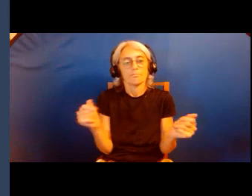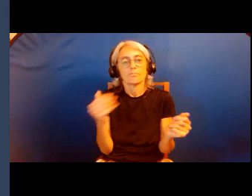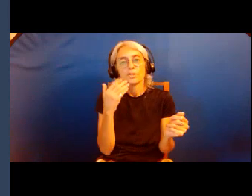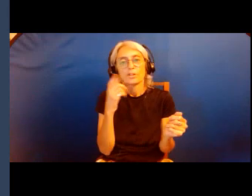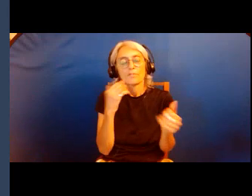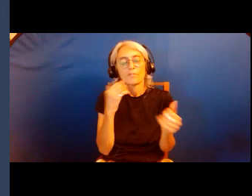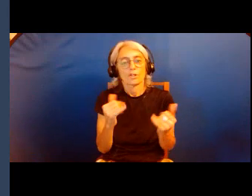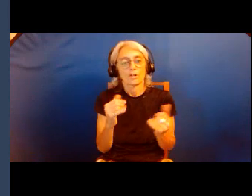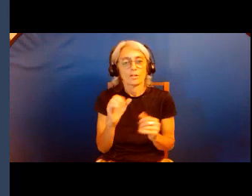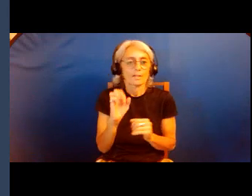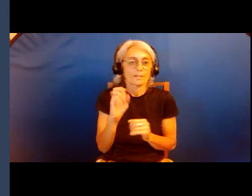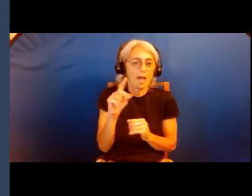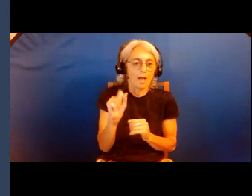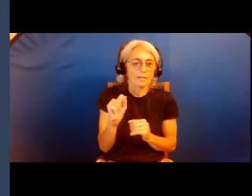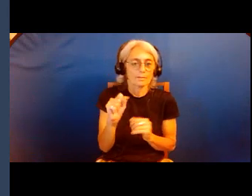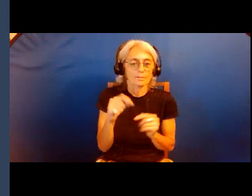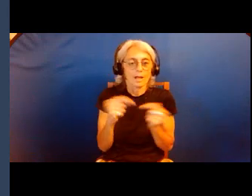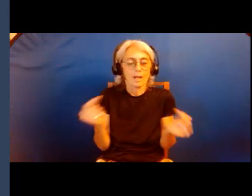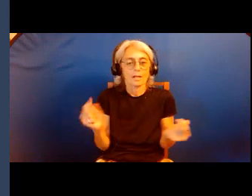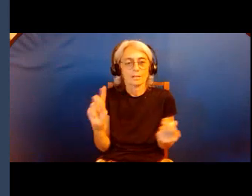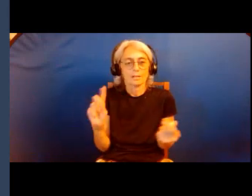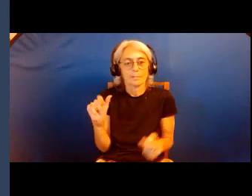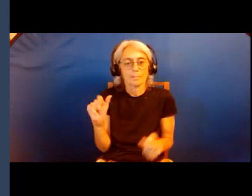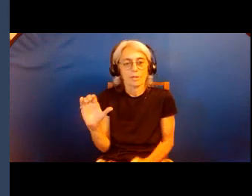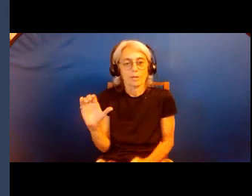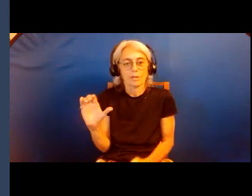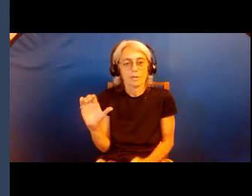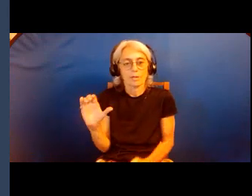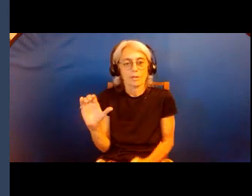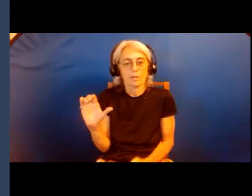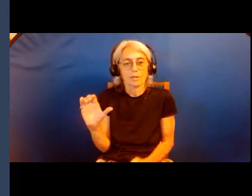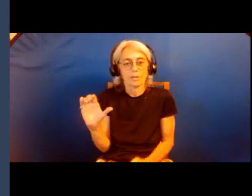the anti-democratic ethos and practice,